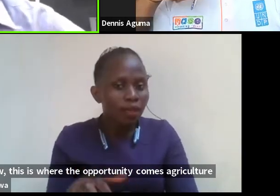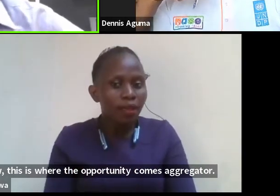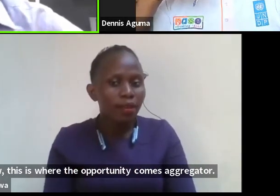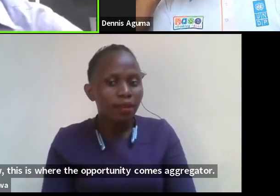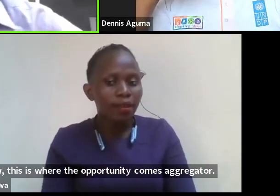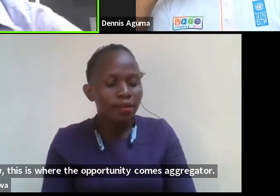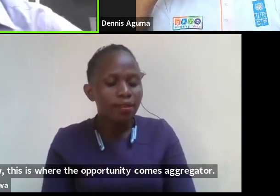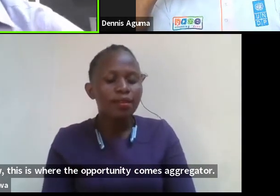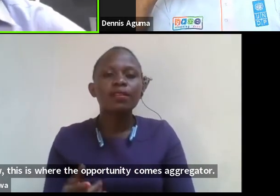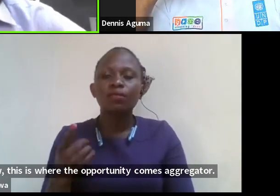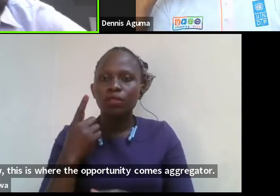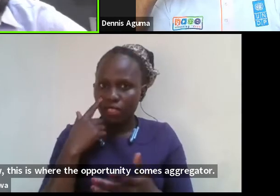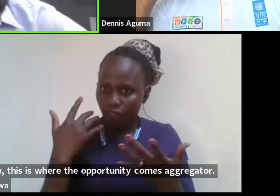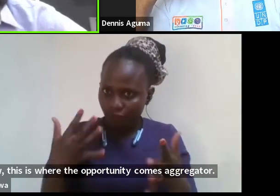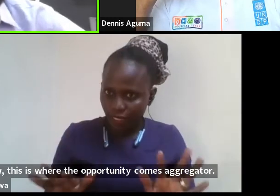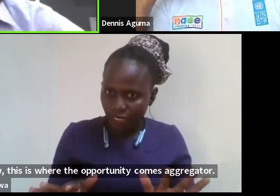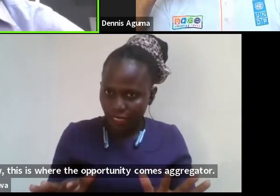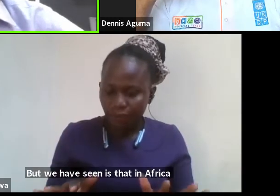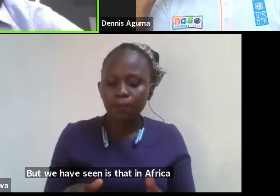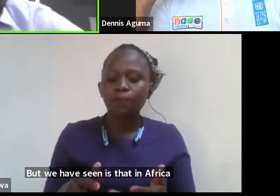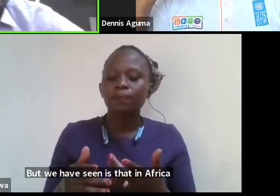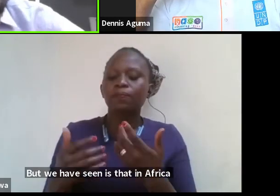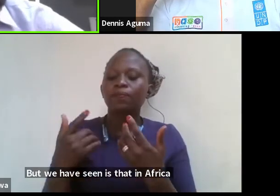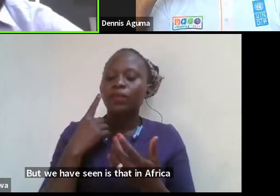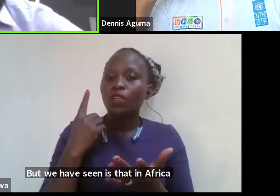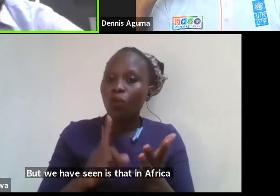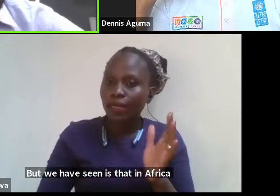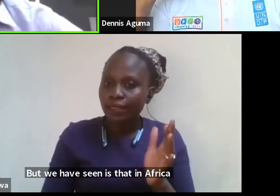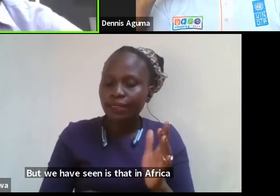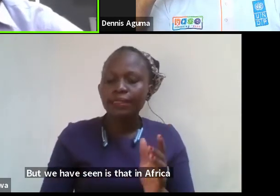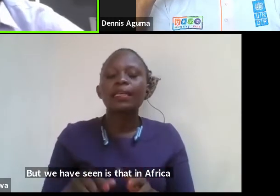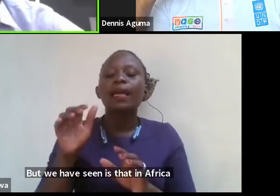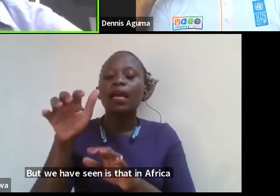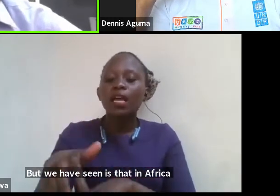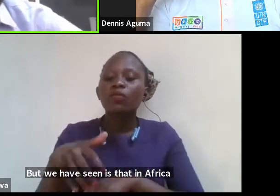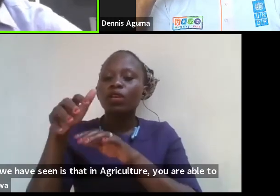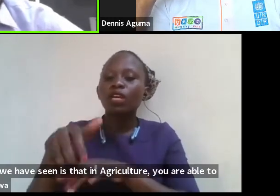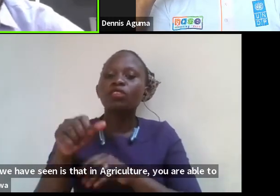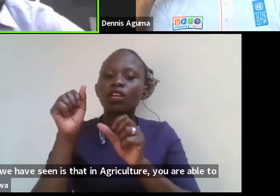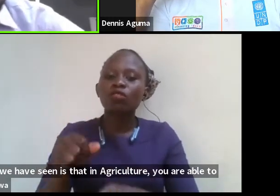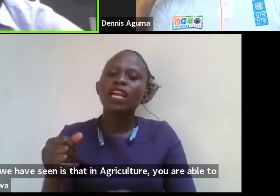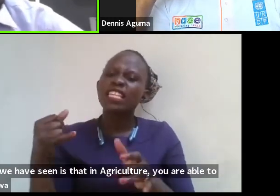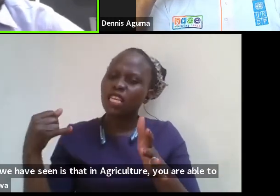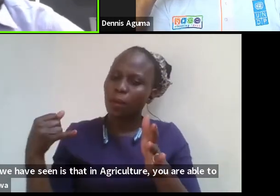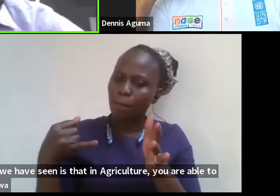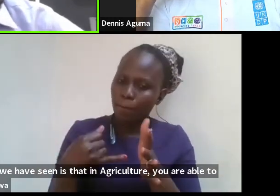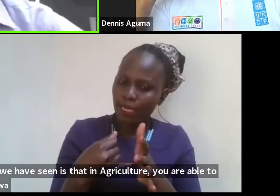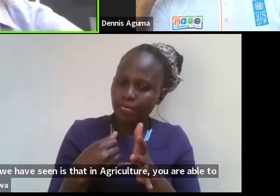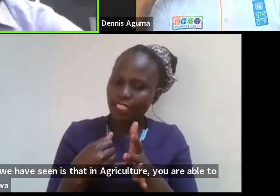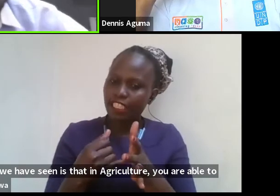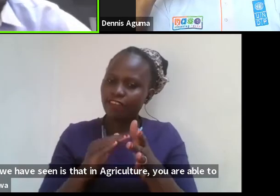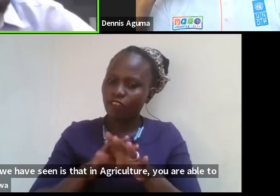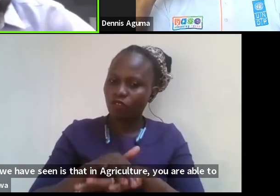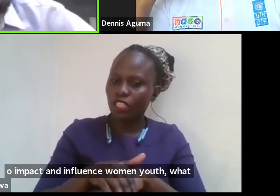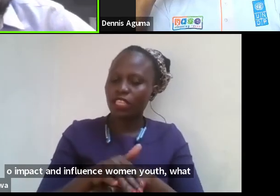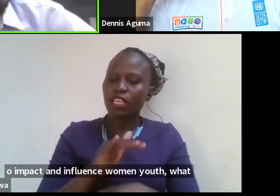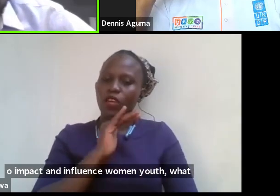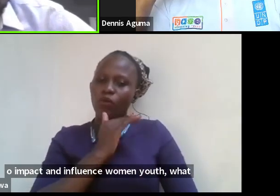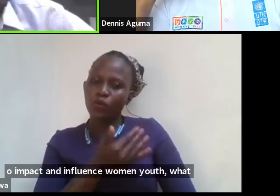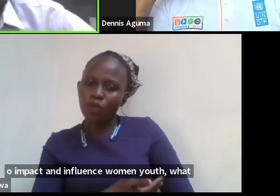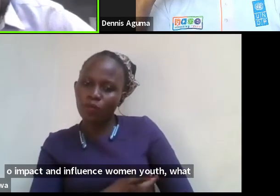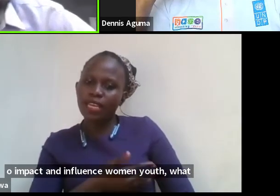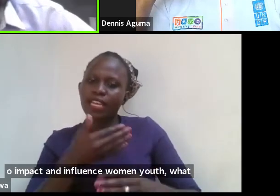have seen is that in agriculture, you are able to impact and influence women, youth who have probably never